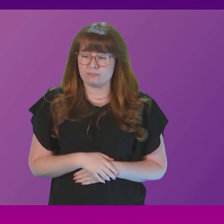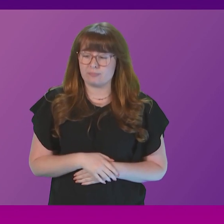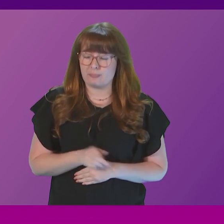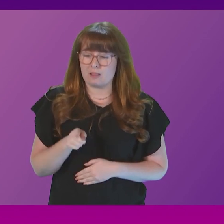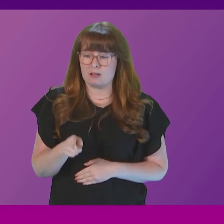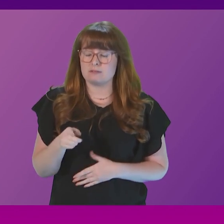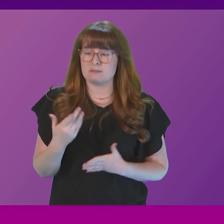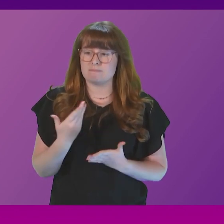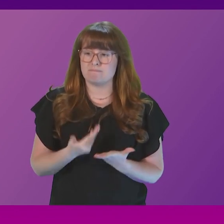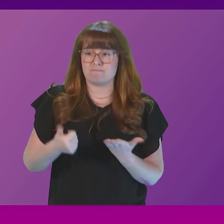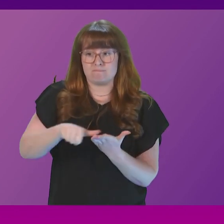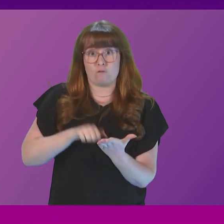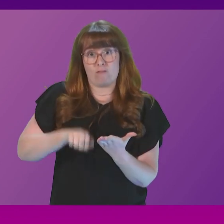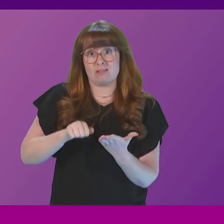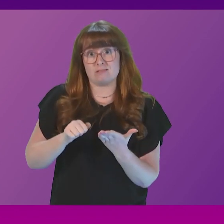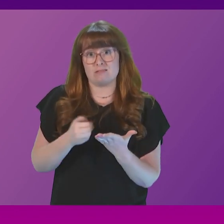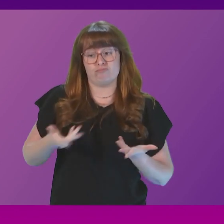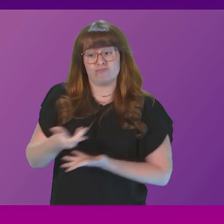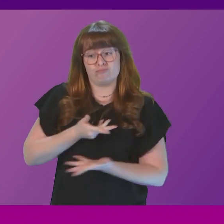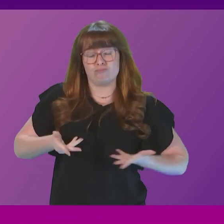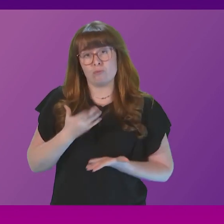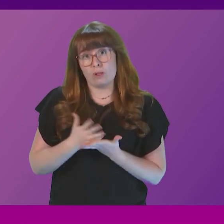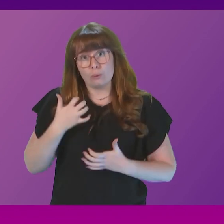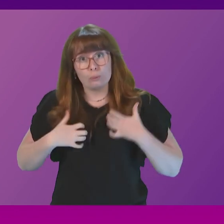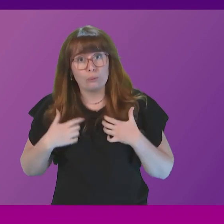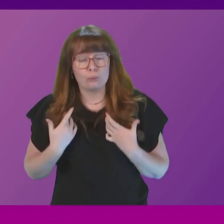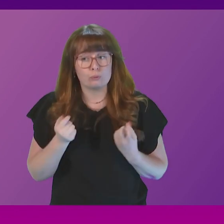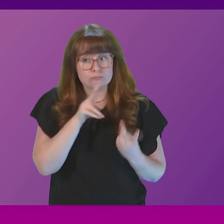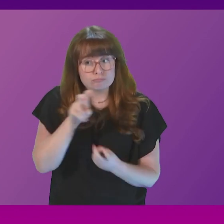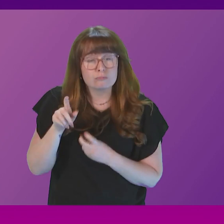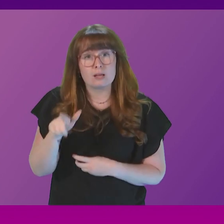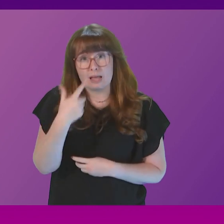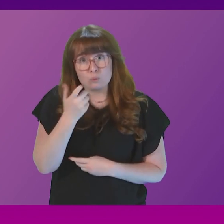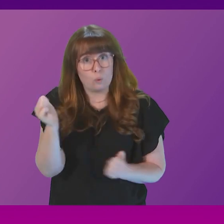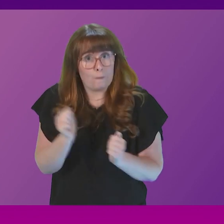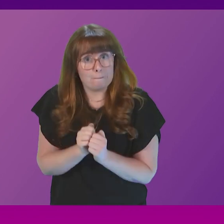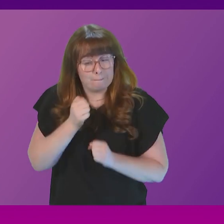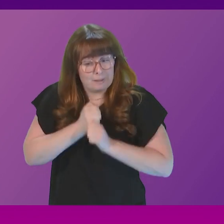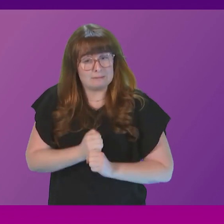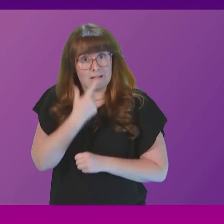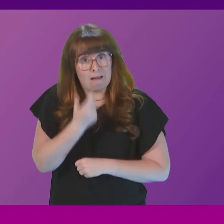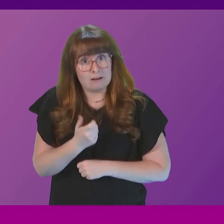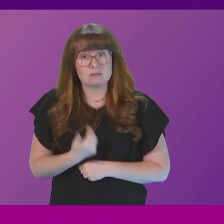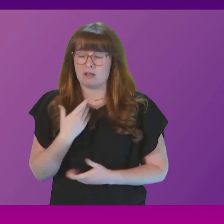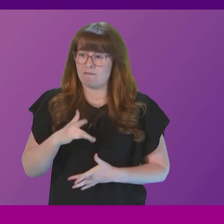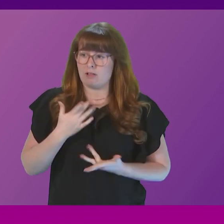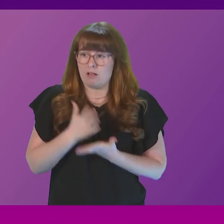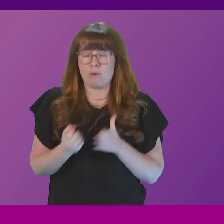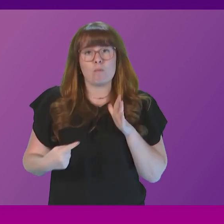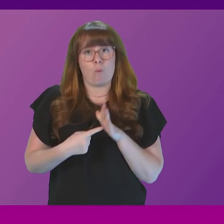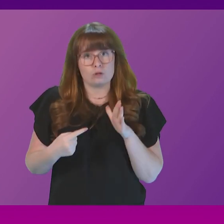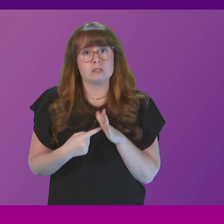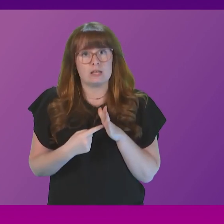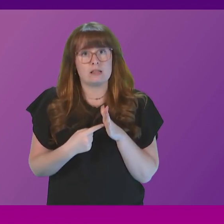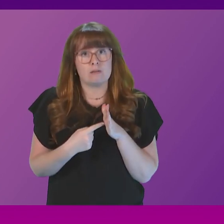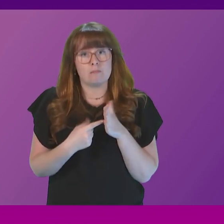listed for this session, and I'd be interested to hear if you can commit to that, because I think this is an important vehicle for which we